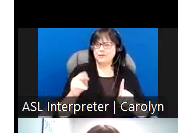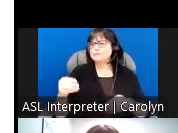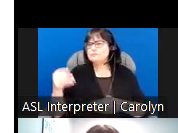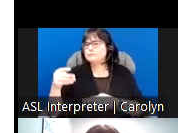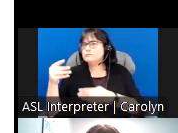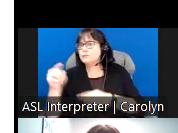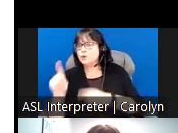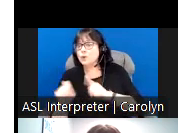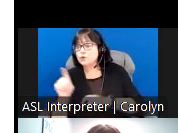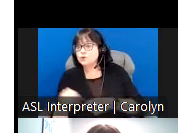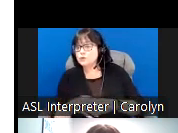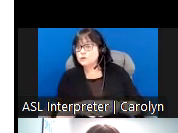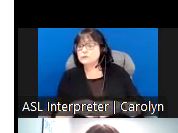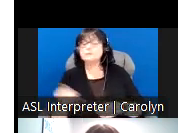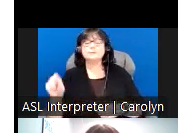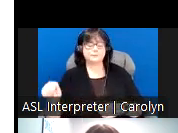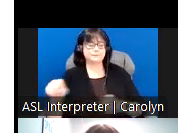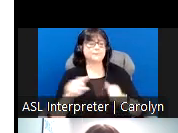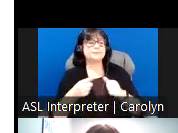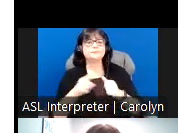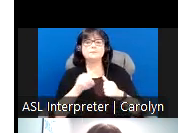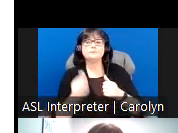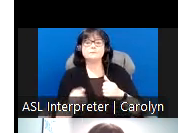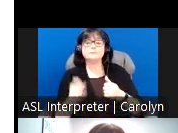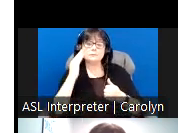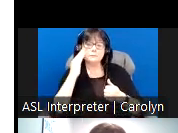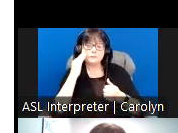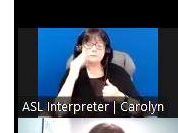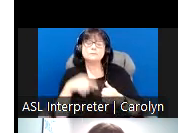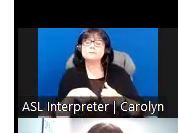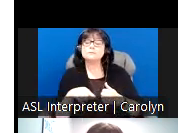the first question is there a cost to